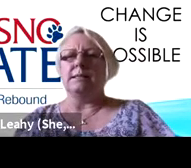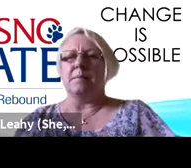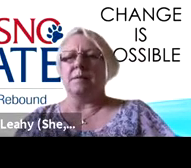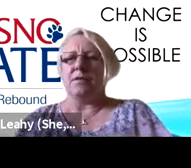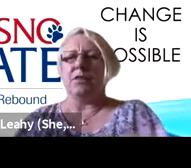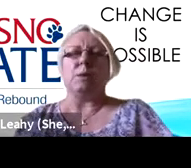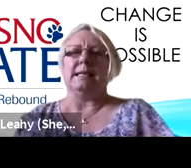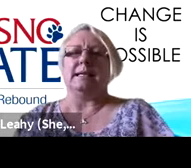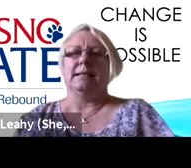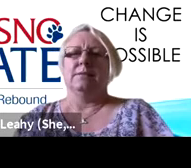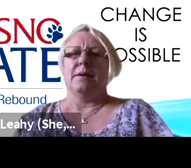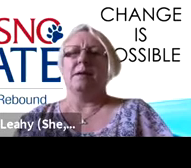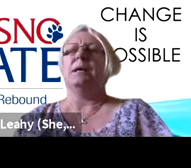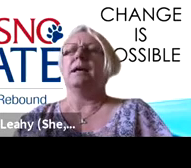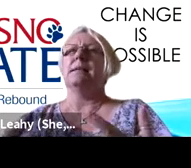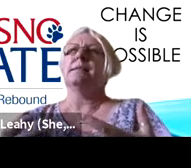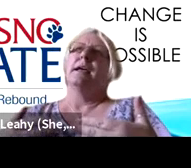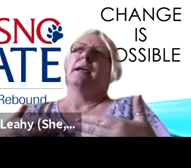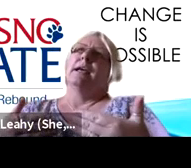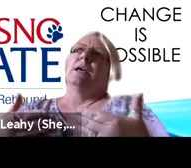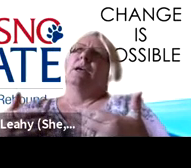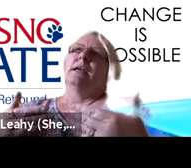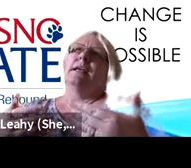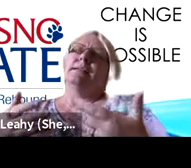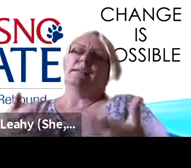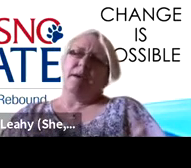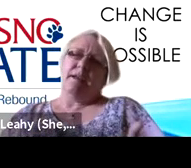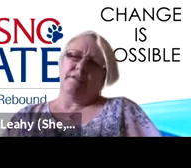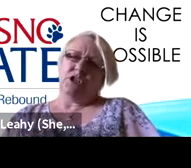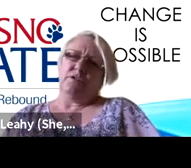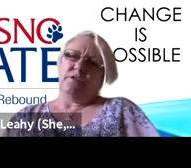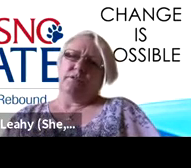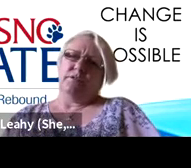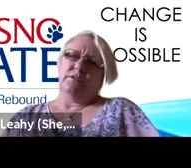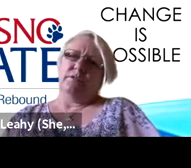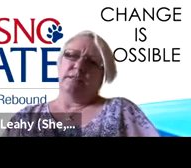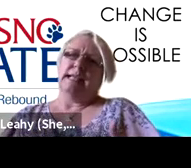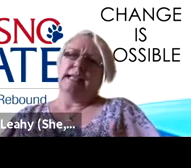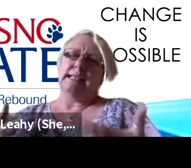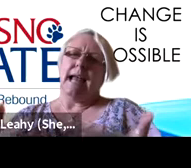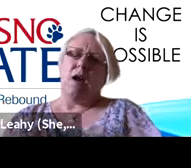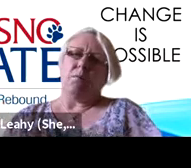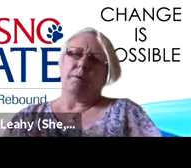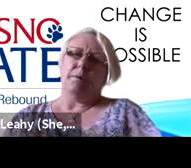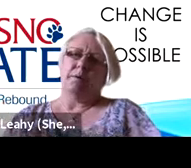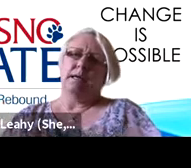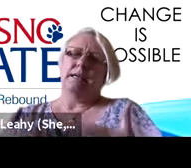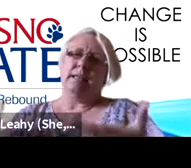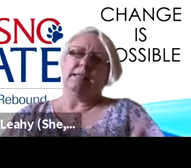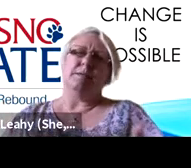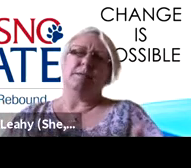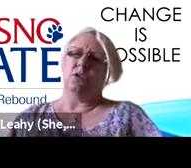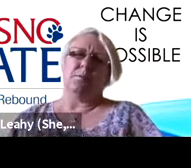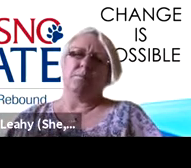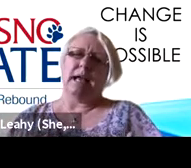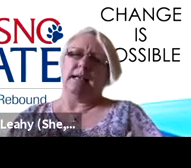the concept of authority, right? Because it's not beneficial. It doesn't help, not